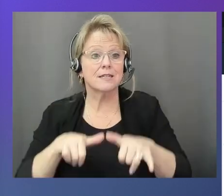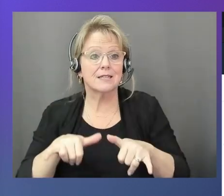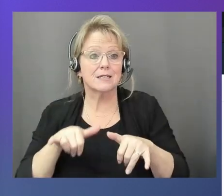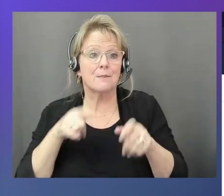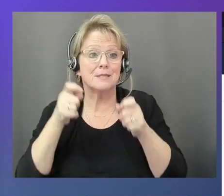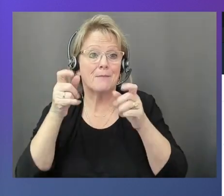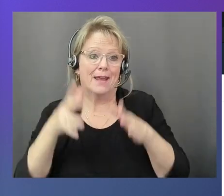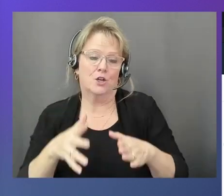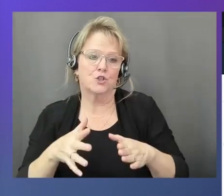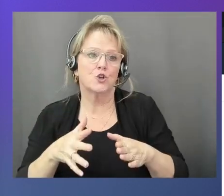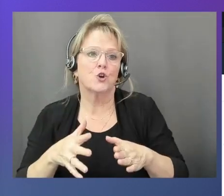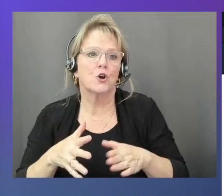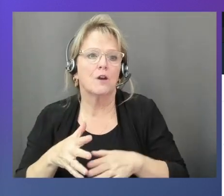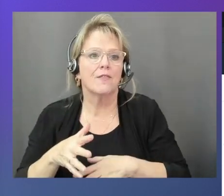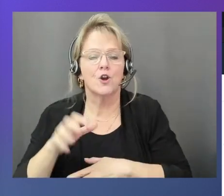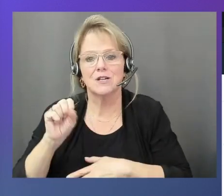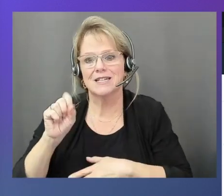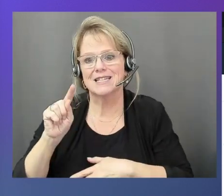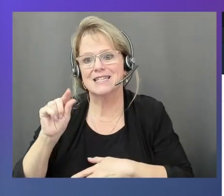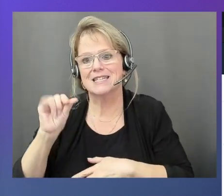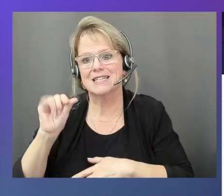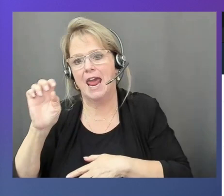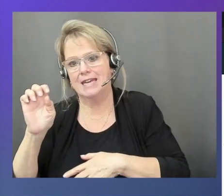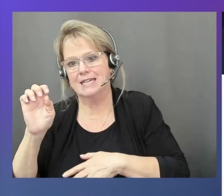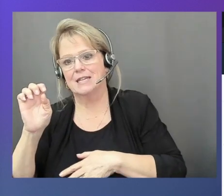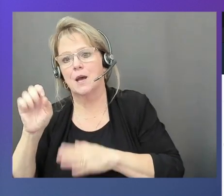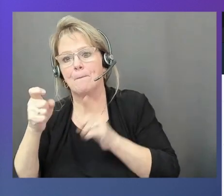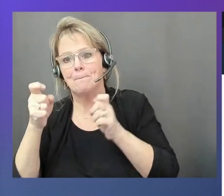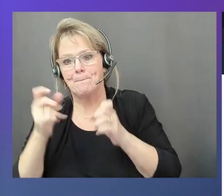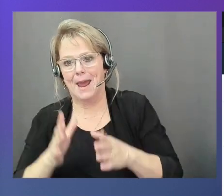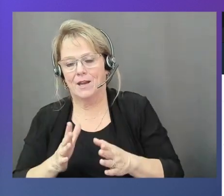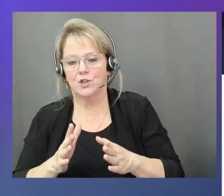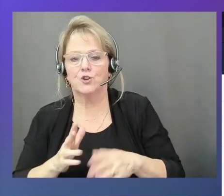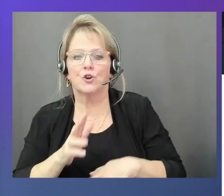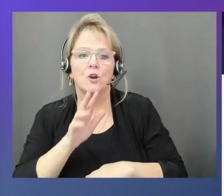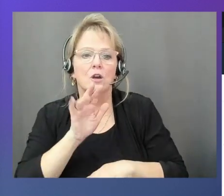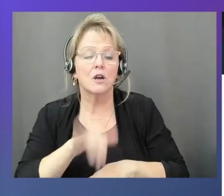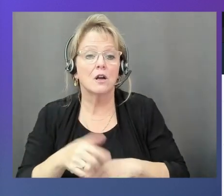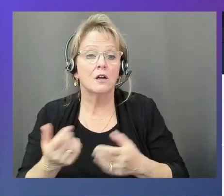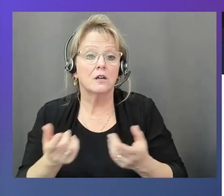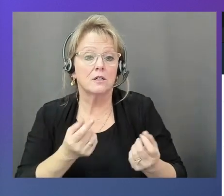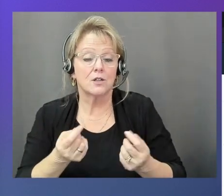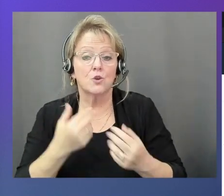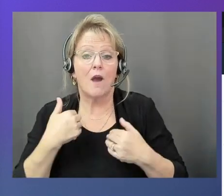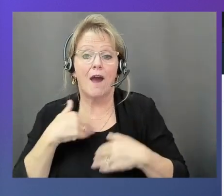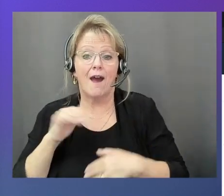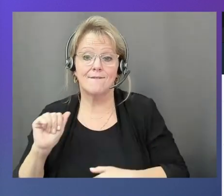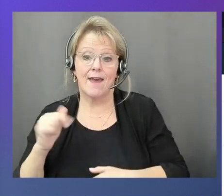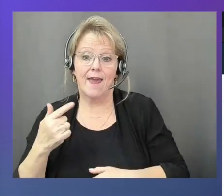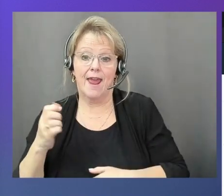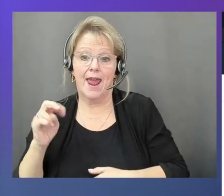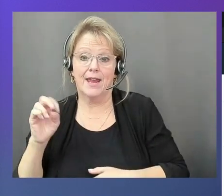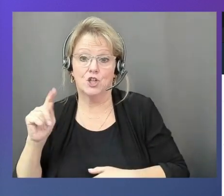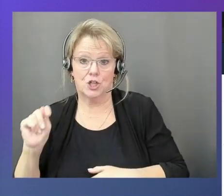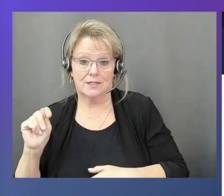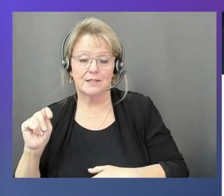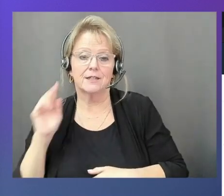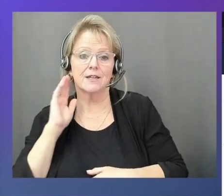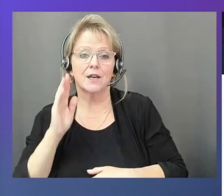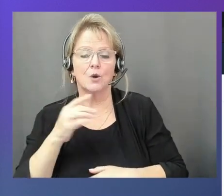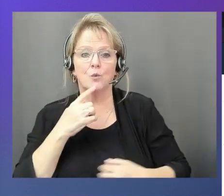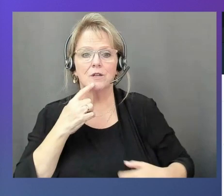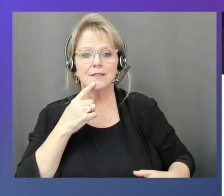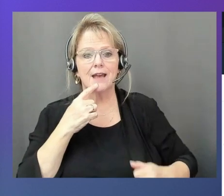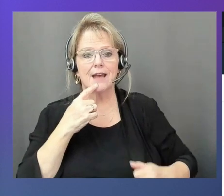whole service in here called State Manager. And what it does is when you have an agent, it's going to say, you need